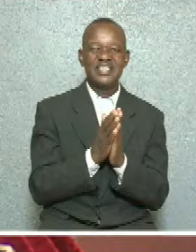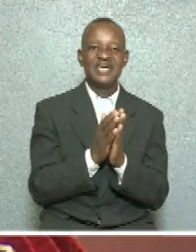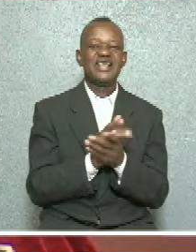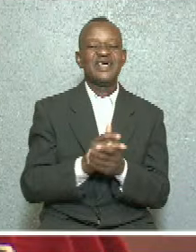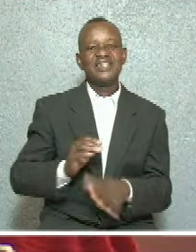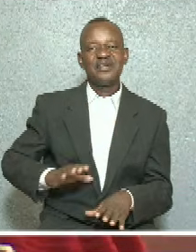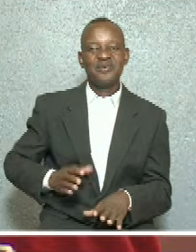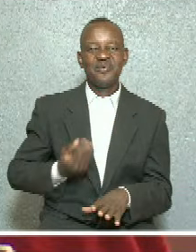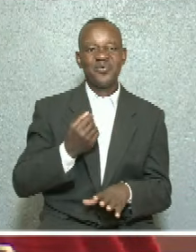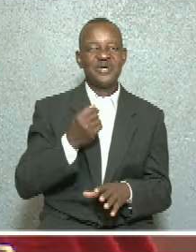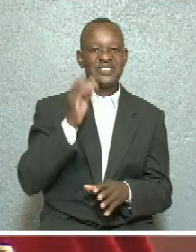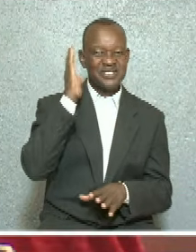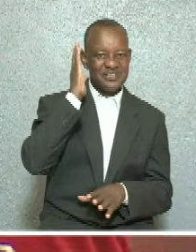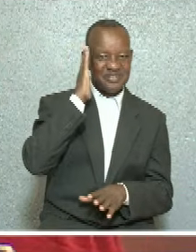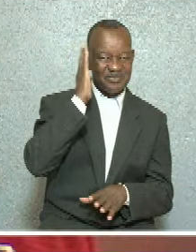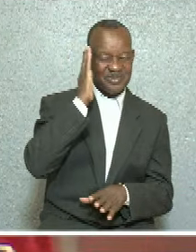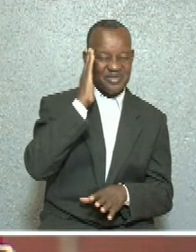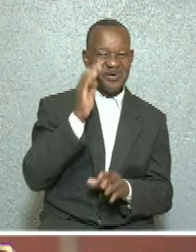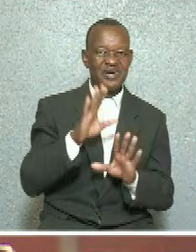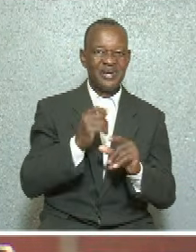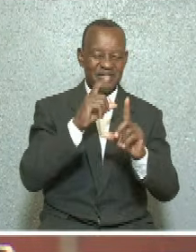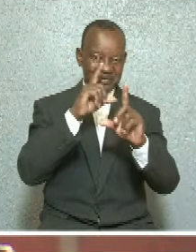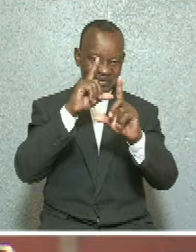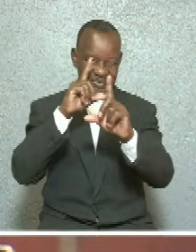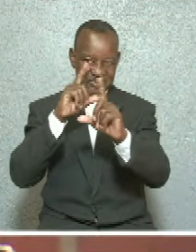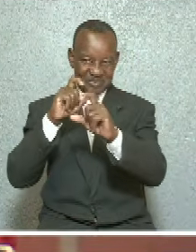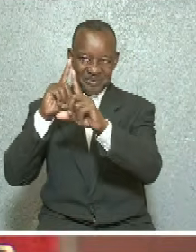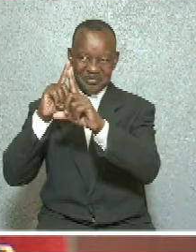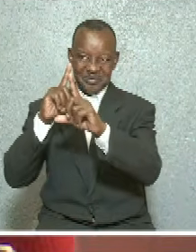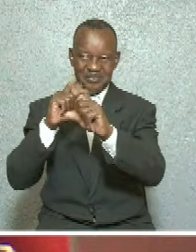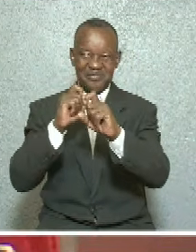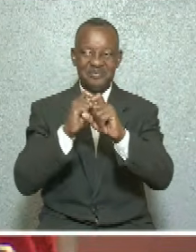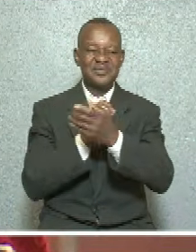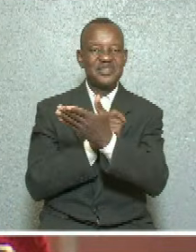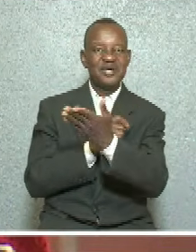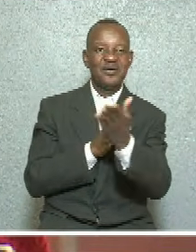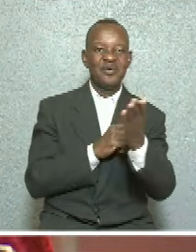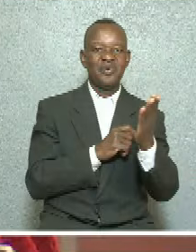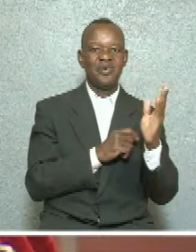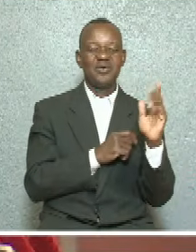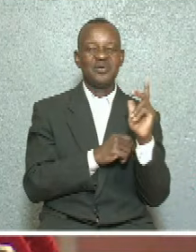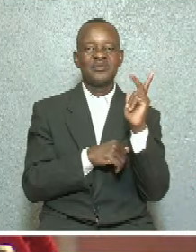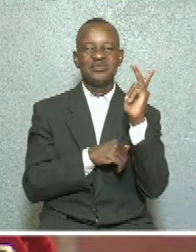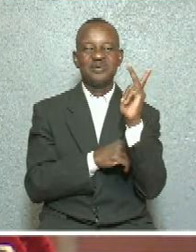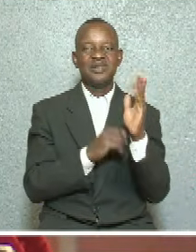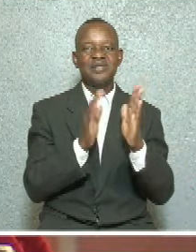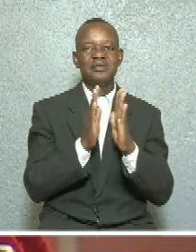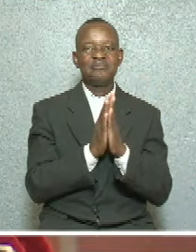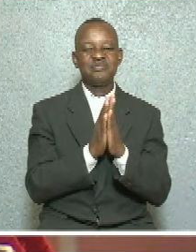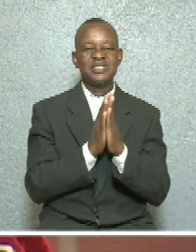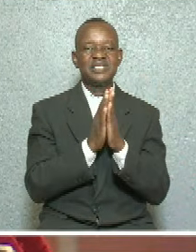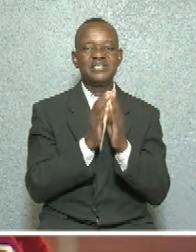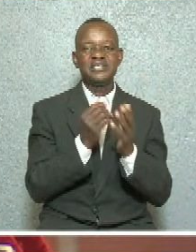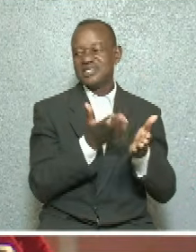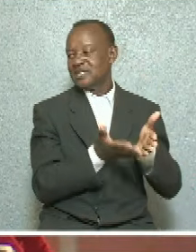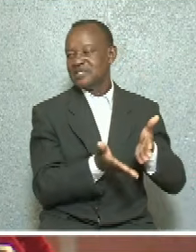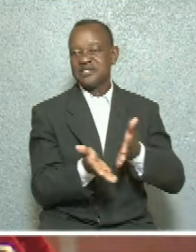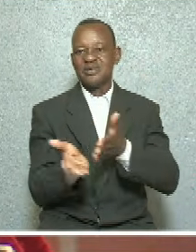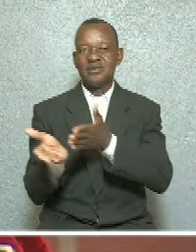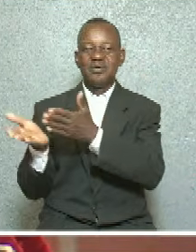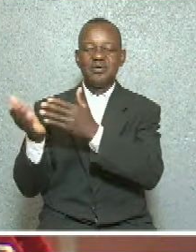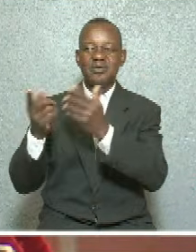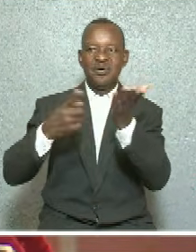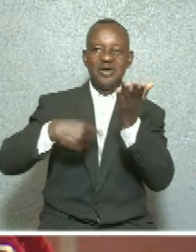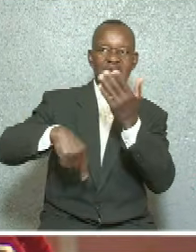And yes, I will just guide you. Please, to all the kids, you can just go outside. The Pay team will guide you